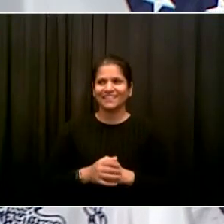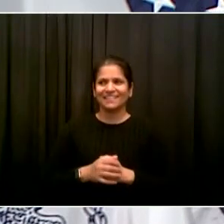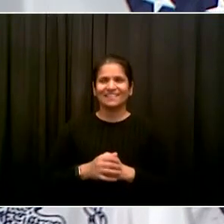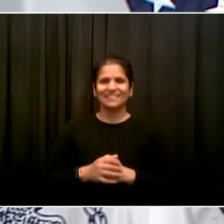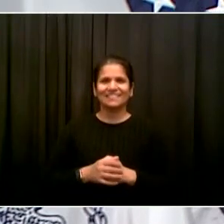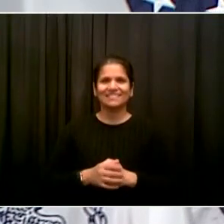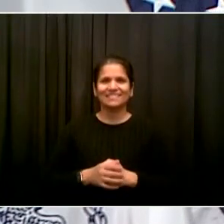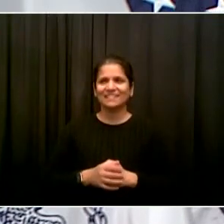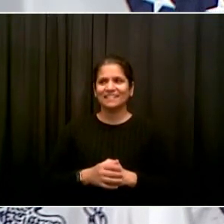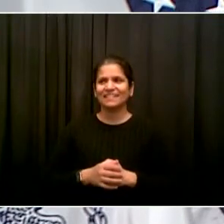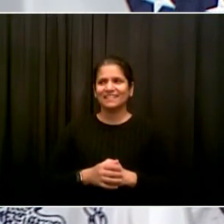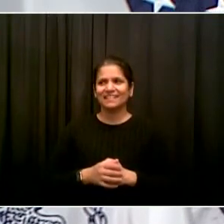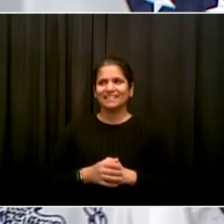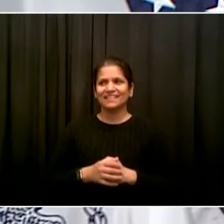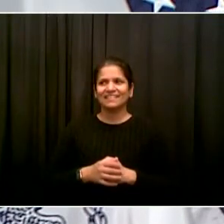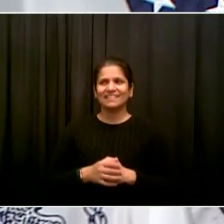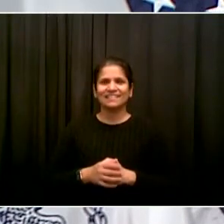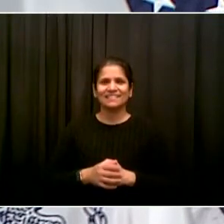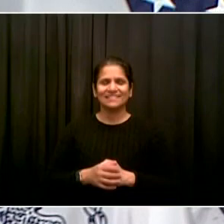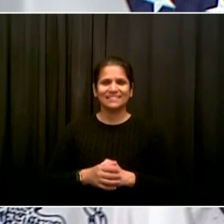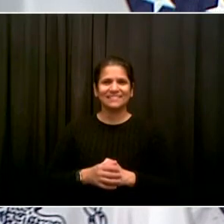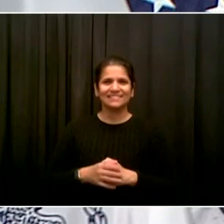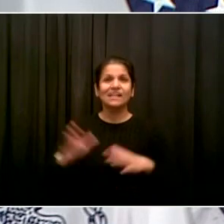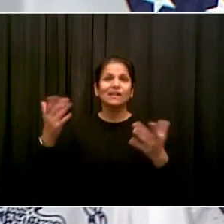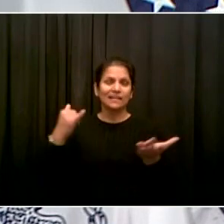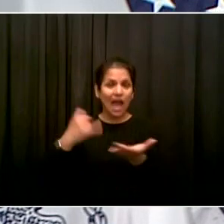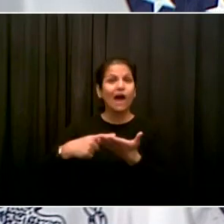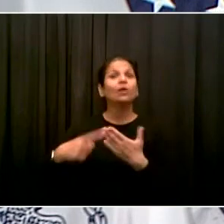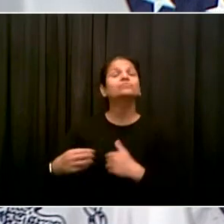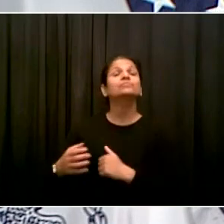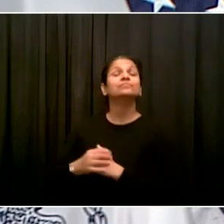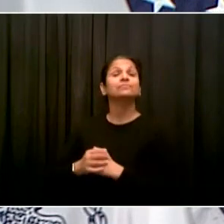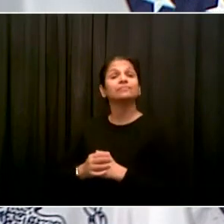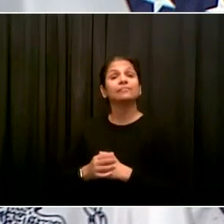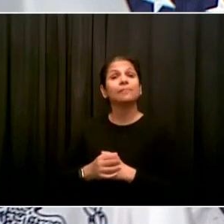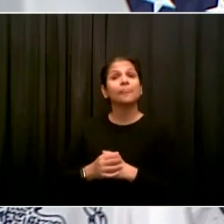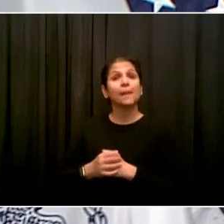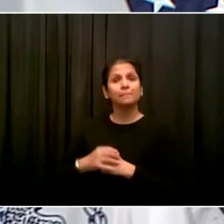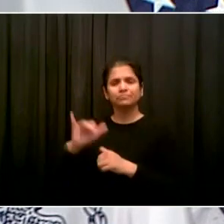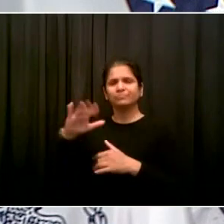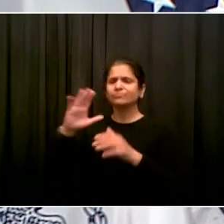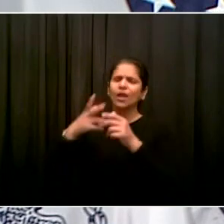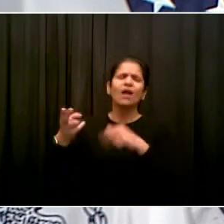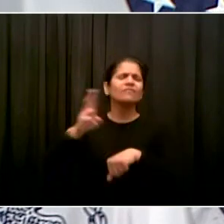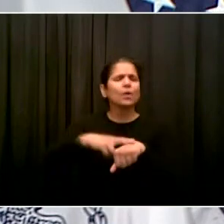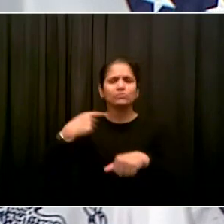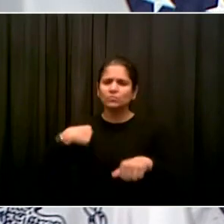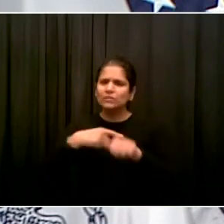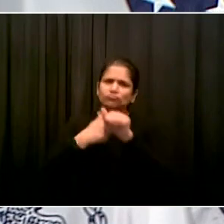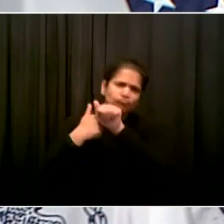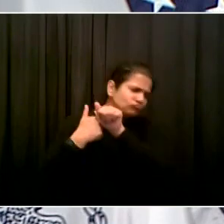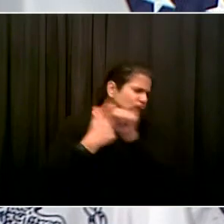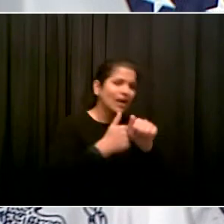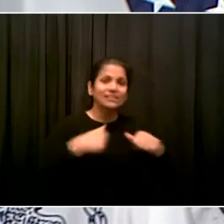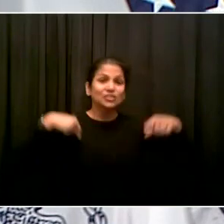in place. There will be smart restrictions. There'll be smart rules whenever possible. Outside the water, of course, we want people to keep their